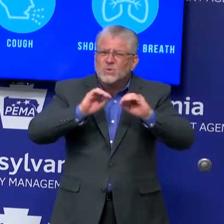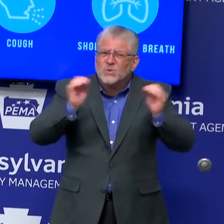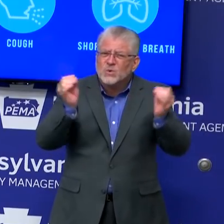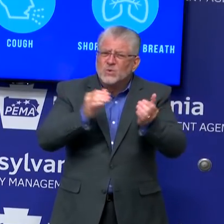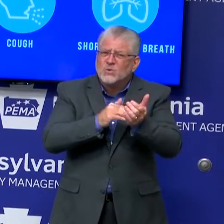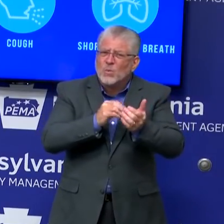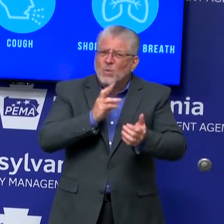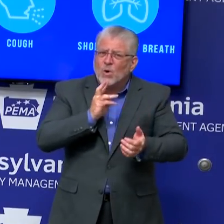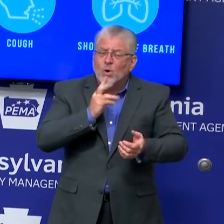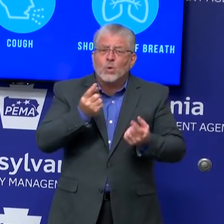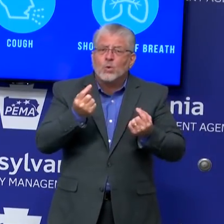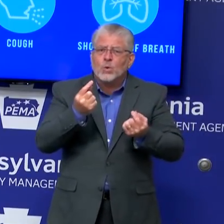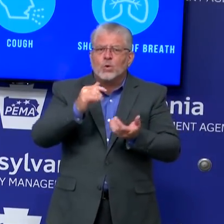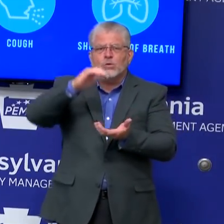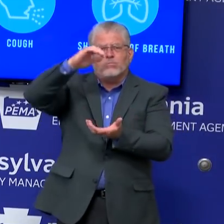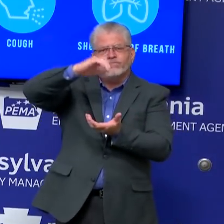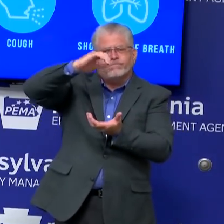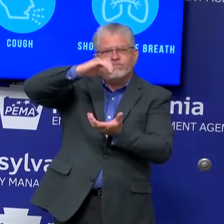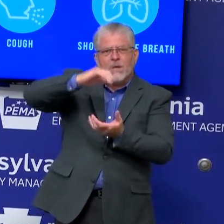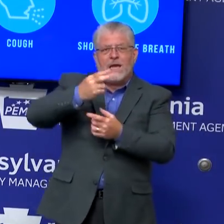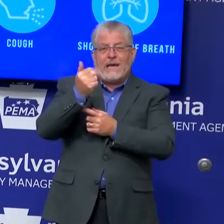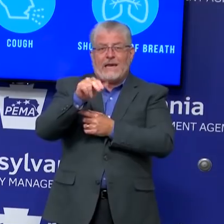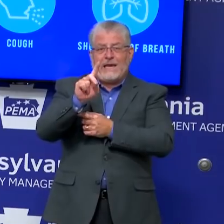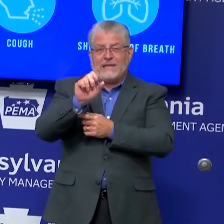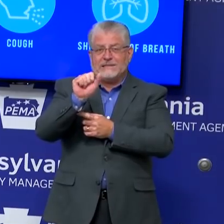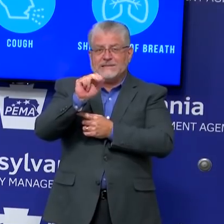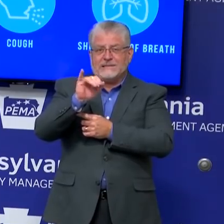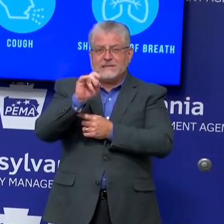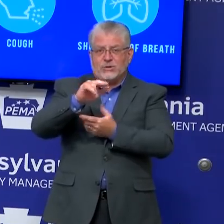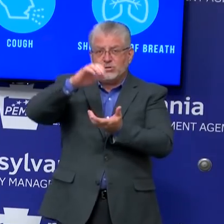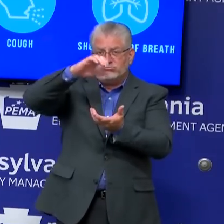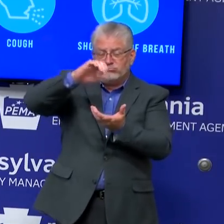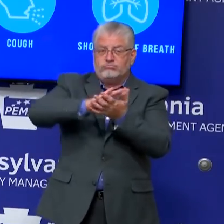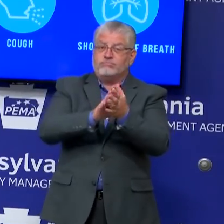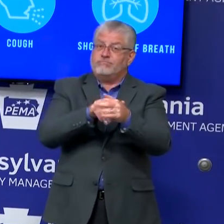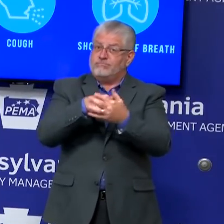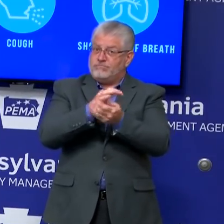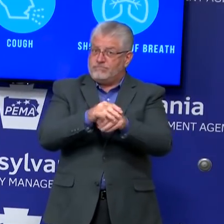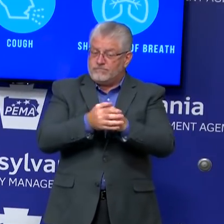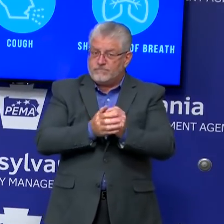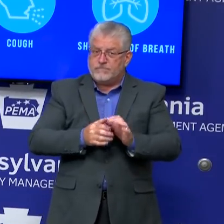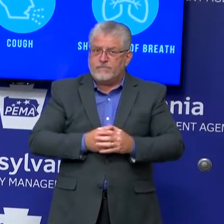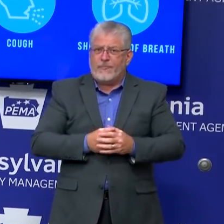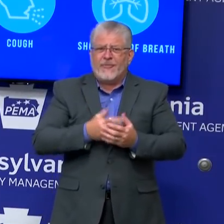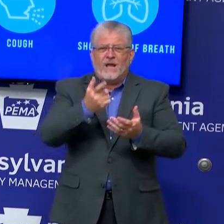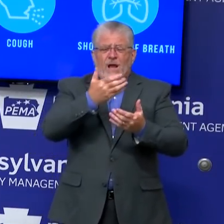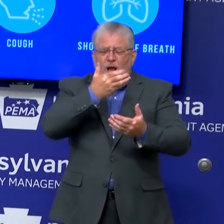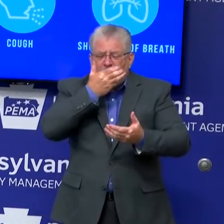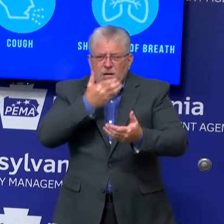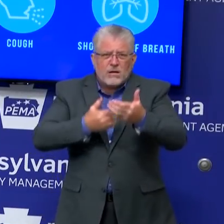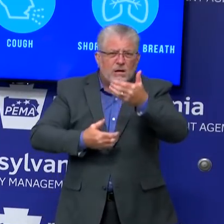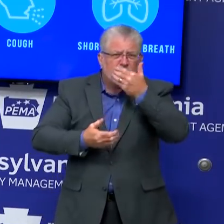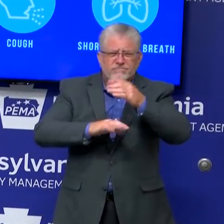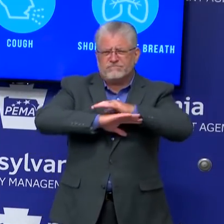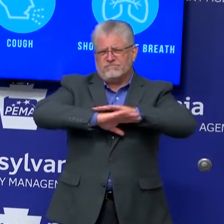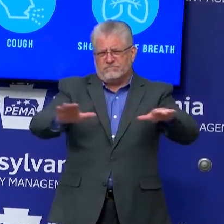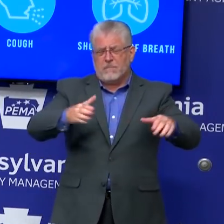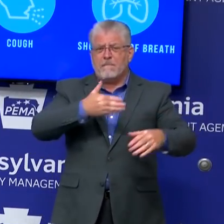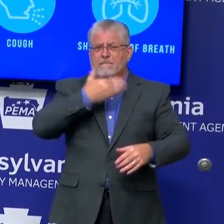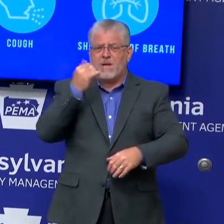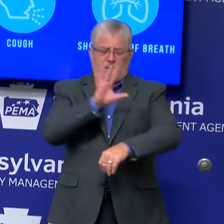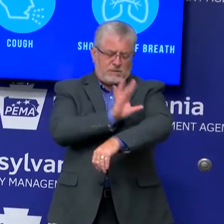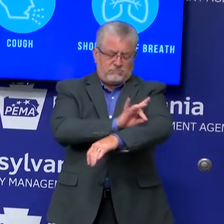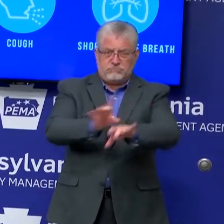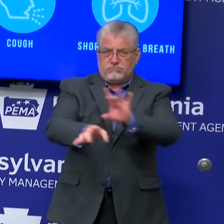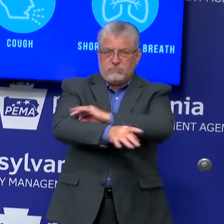if soap and water are not available. Cover any coughs or sneezes with your elbow, not with your hands.